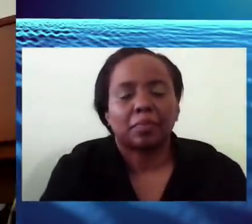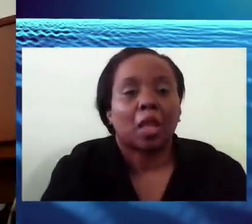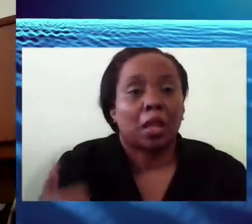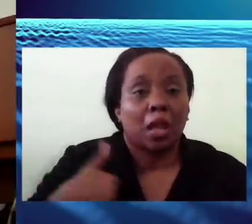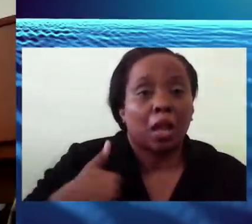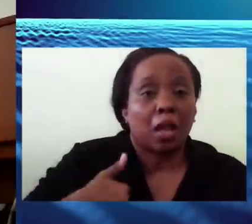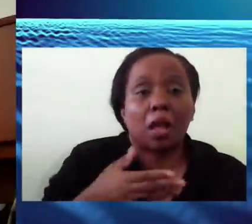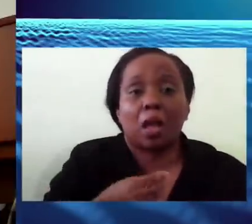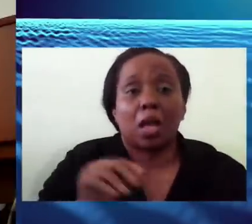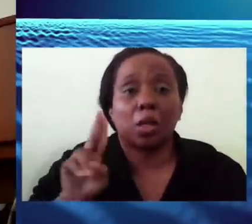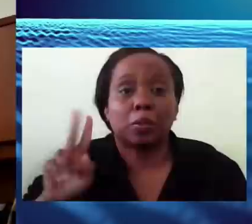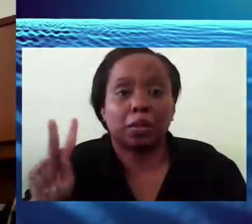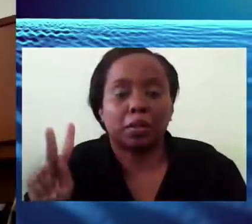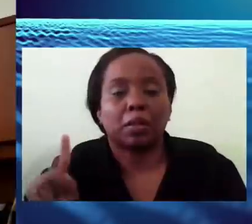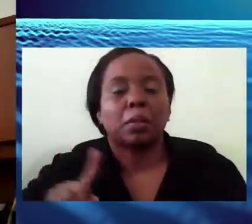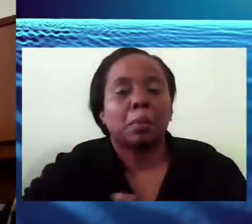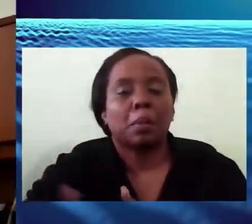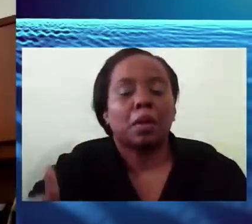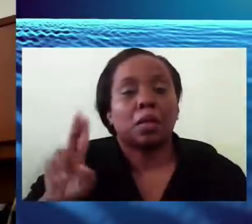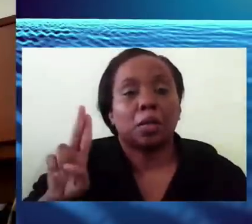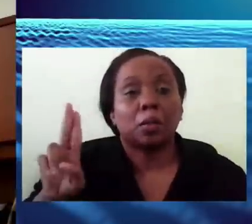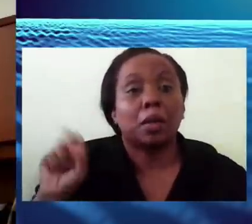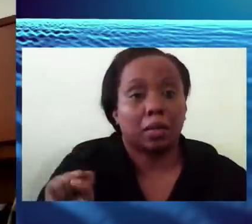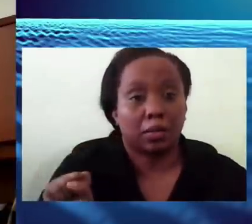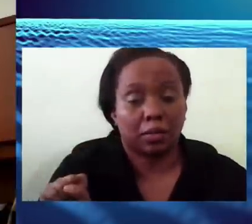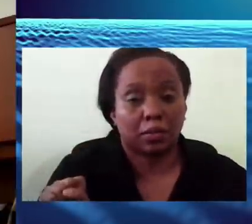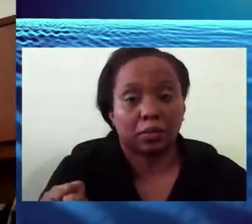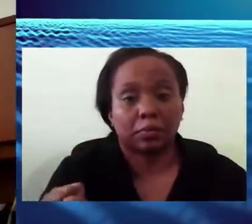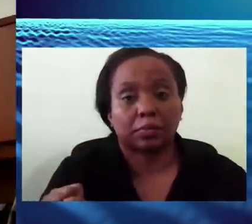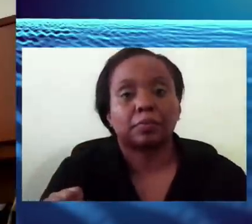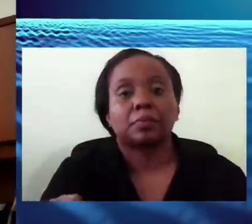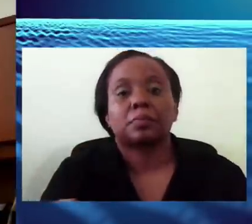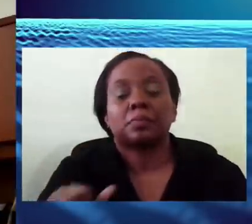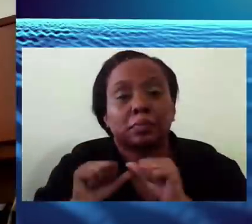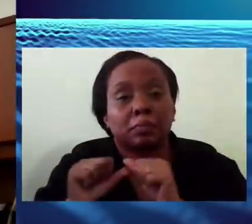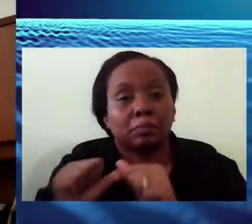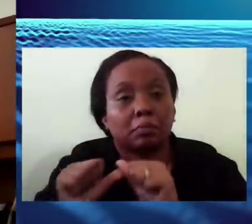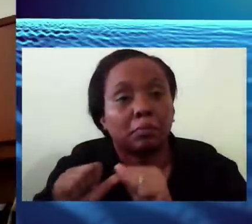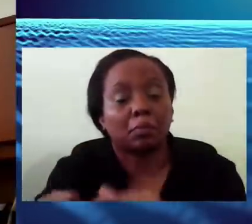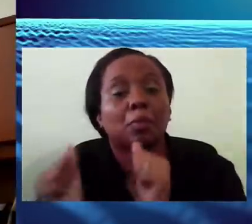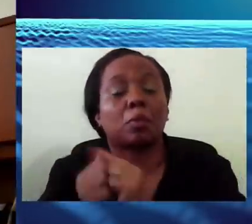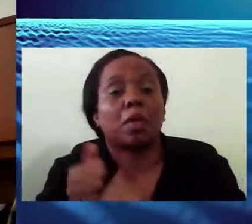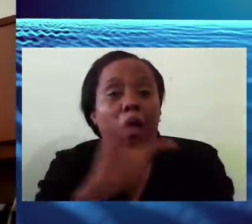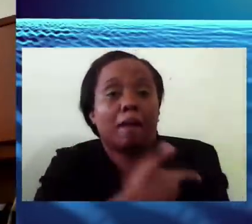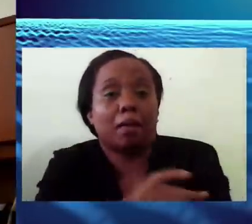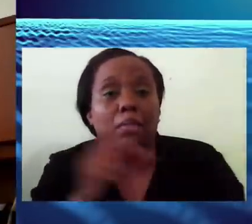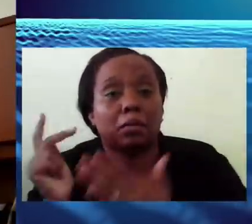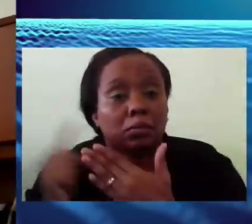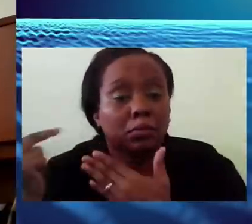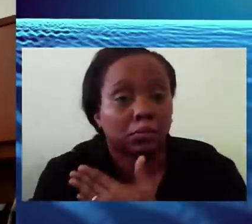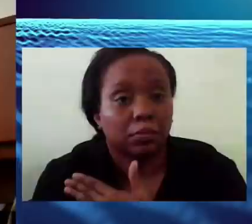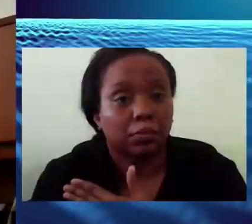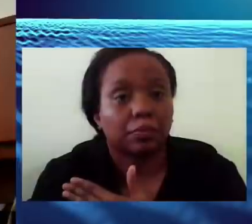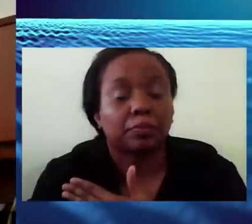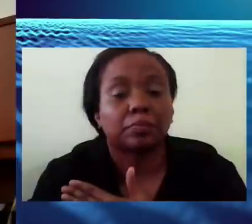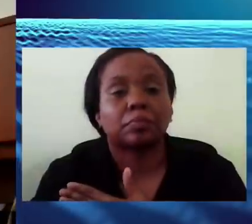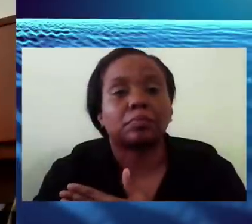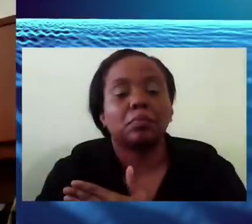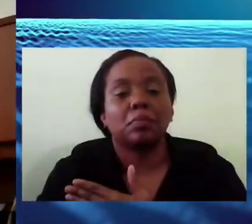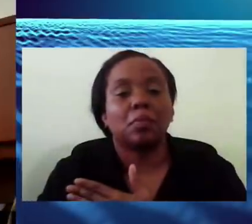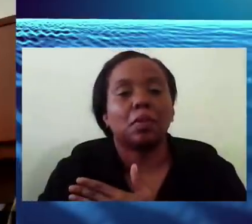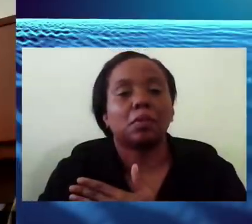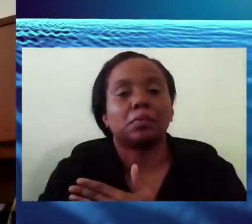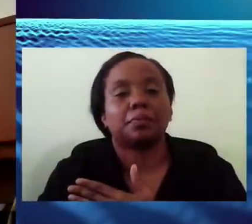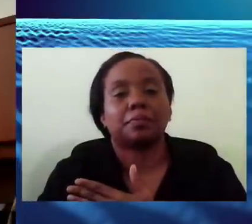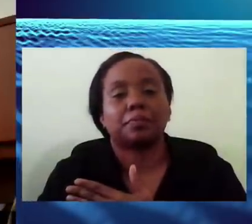market, but for the US market, as they continue with an aggressive vaccination program, as they continue to see reductions